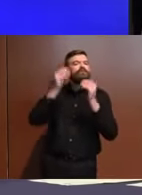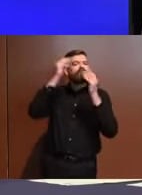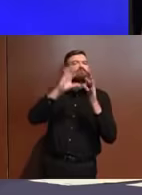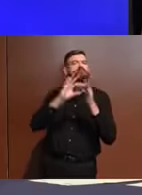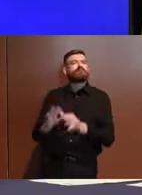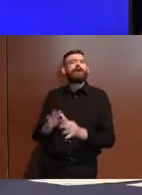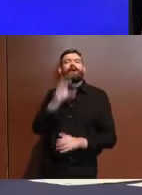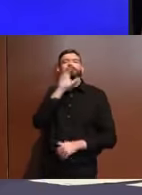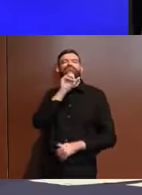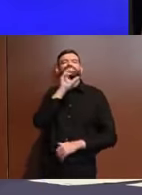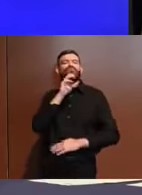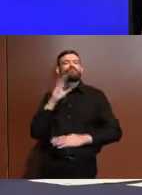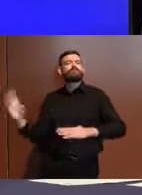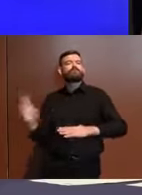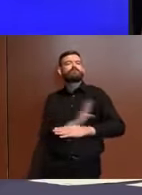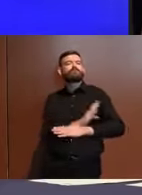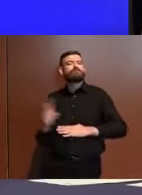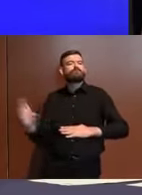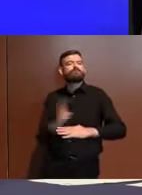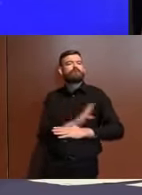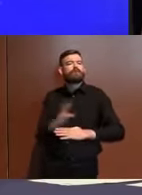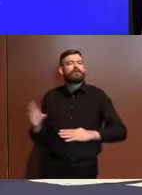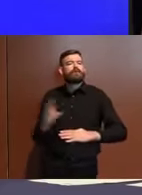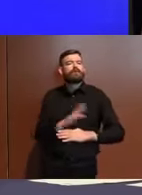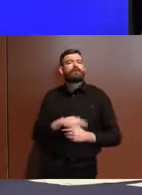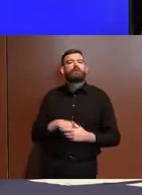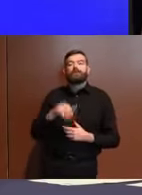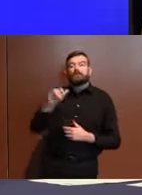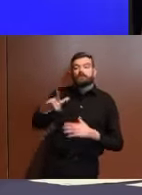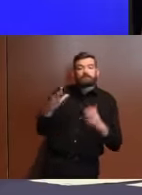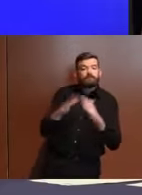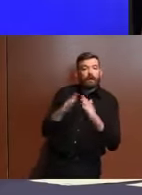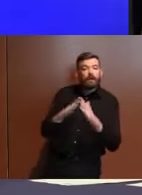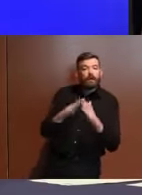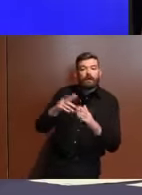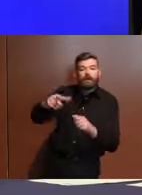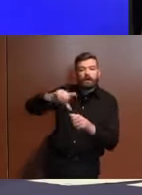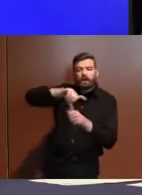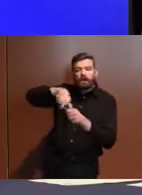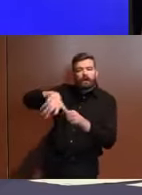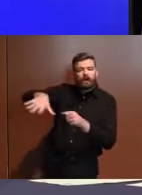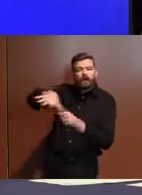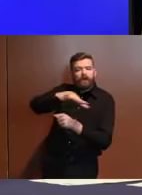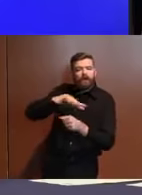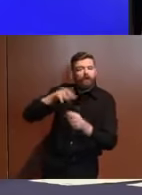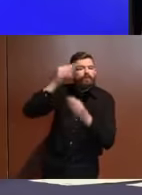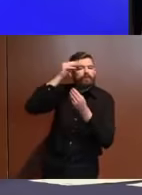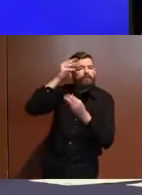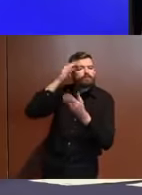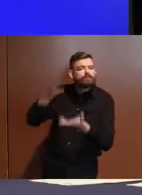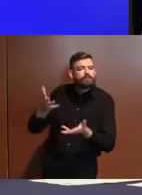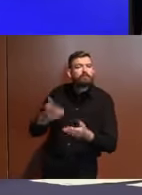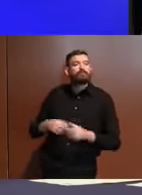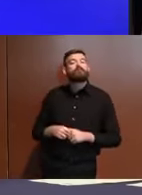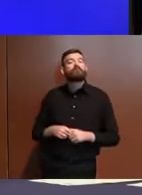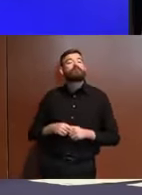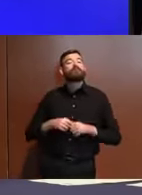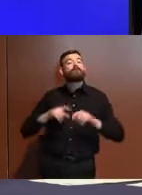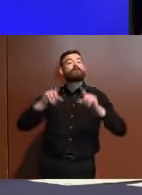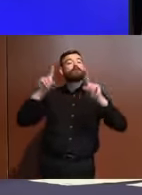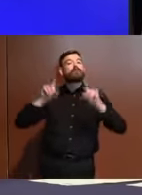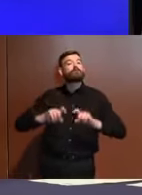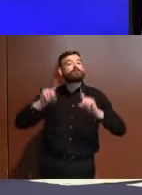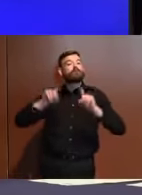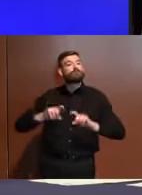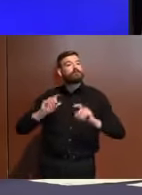or specific locations? Also, why isn't testing necessarily up to what other states have been